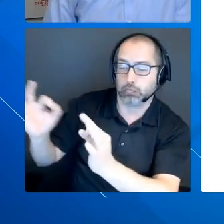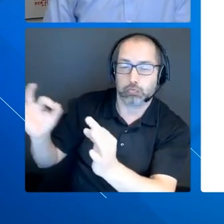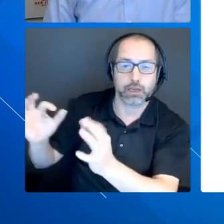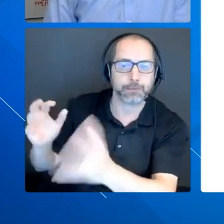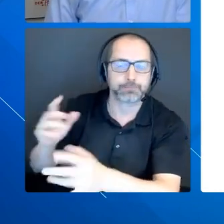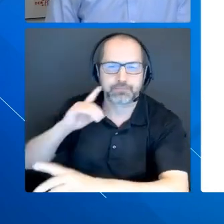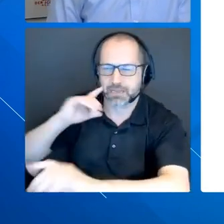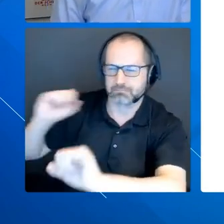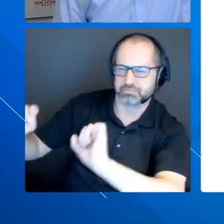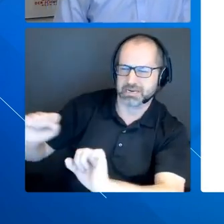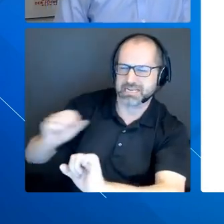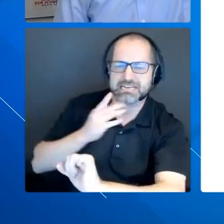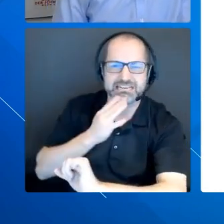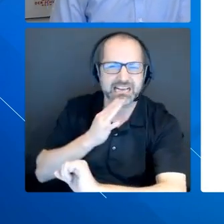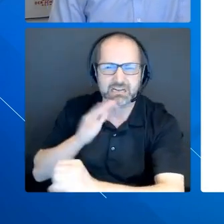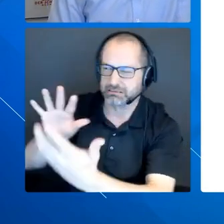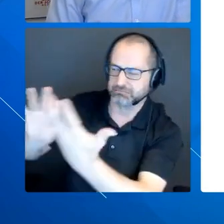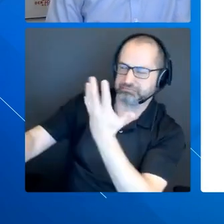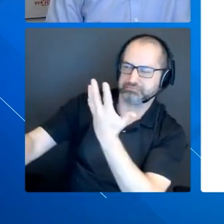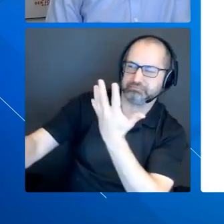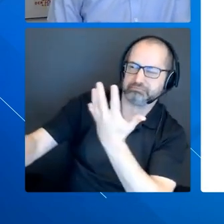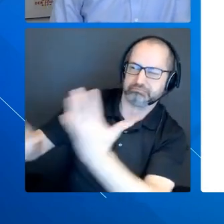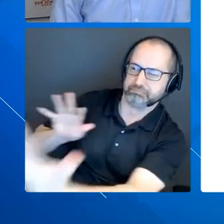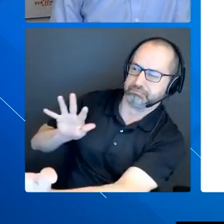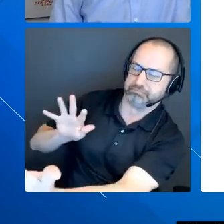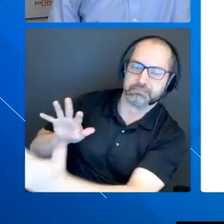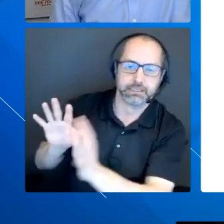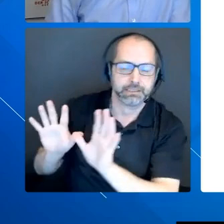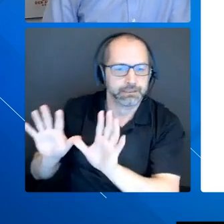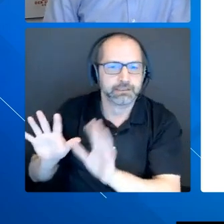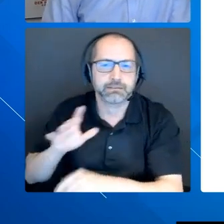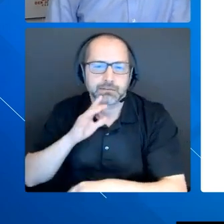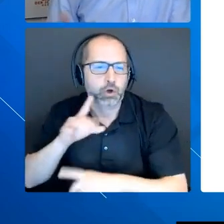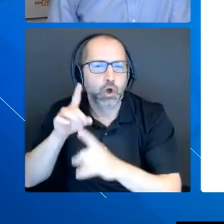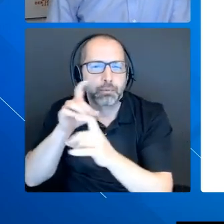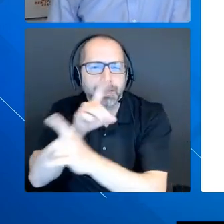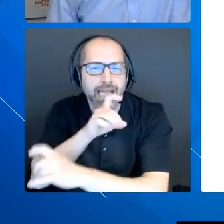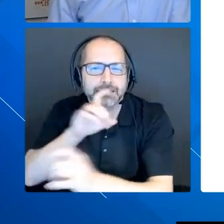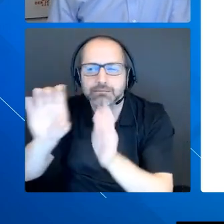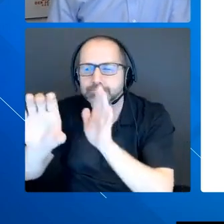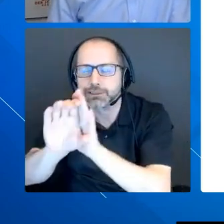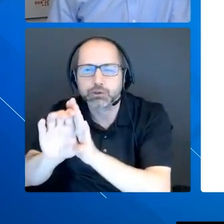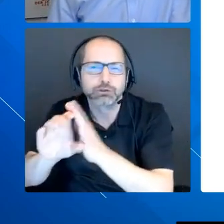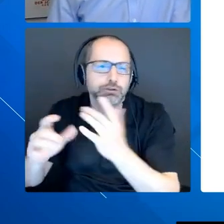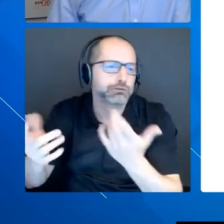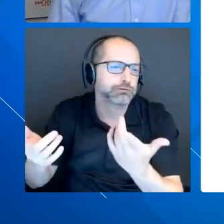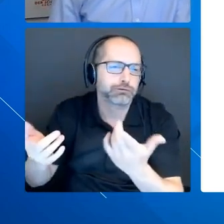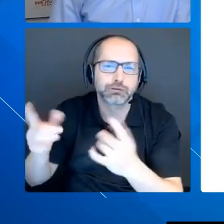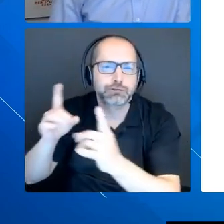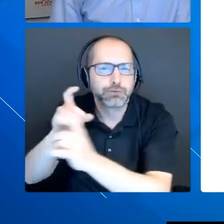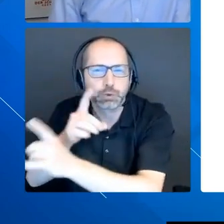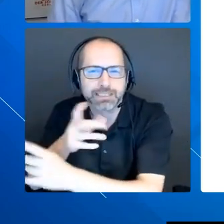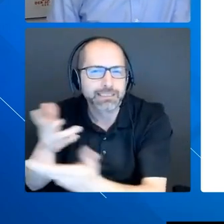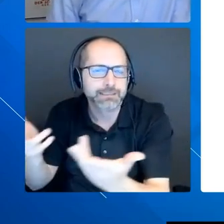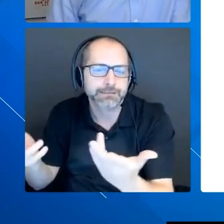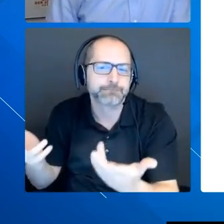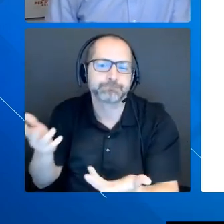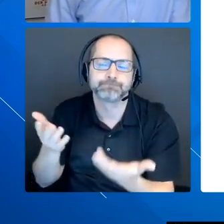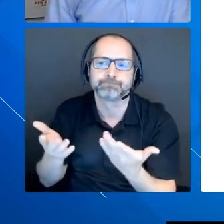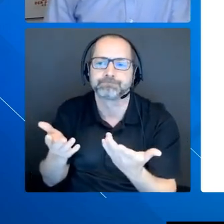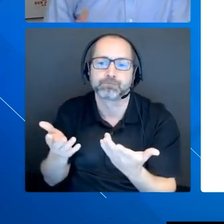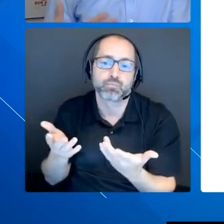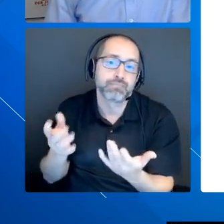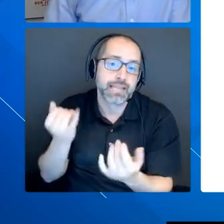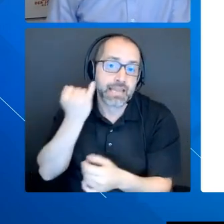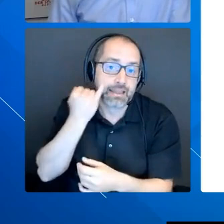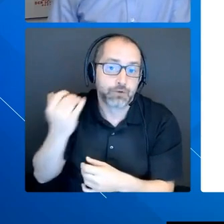colors. Use of complex figures. I'll give you an example, but complex figures confuse me. You can have them if you